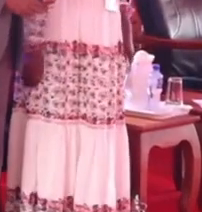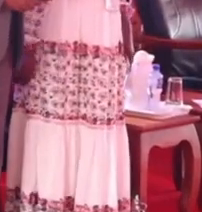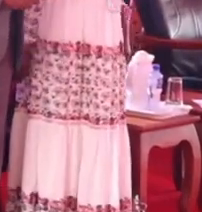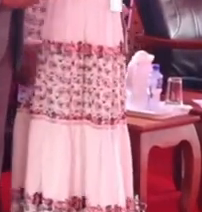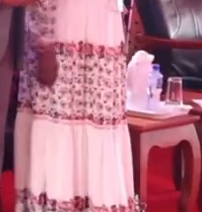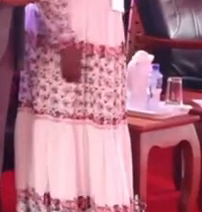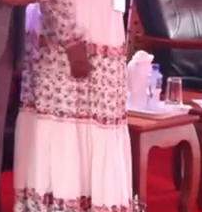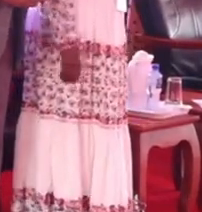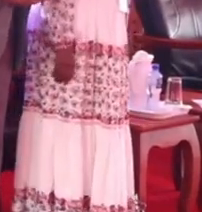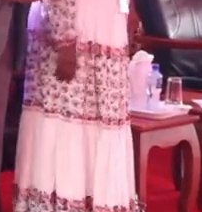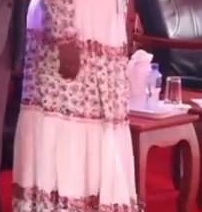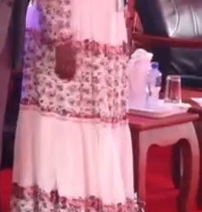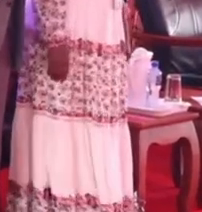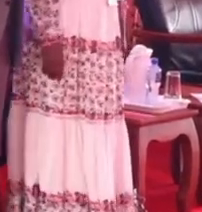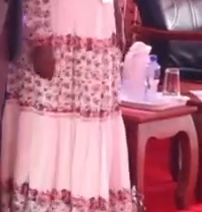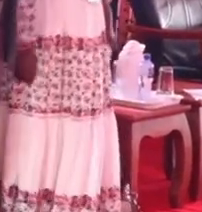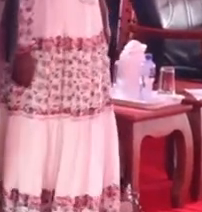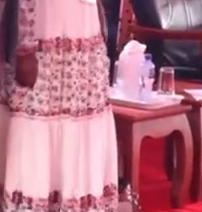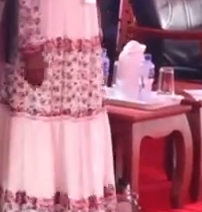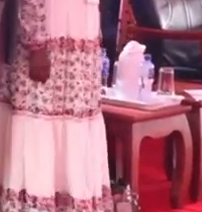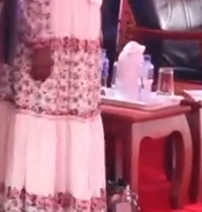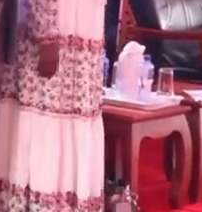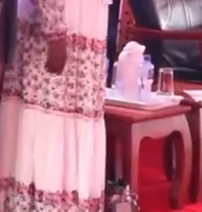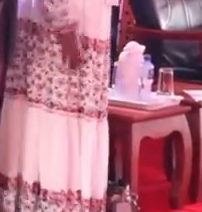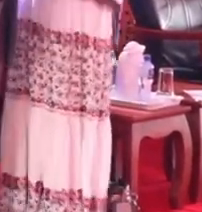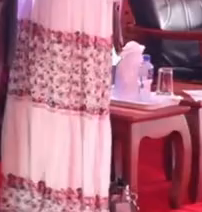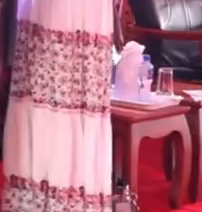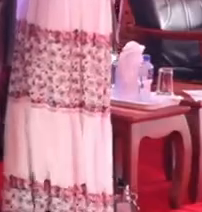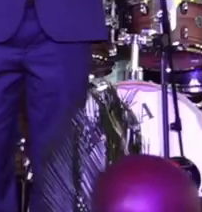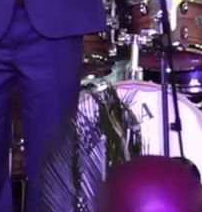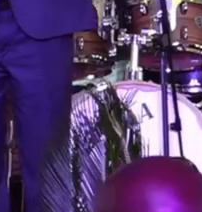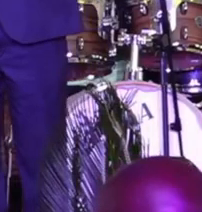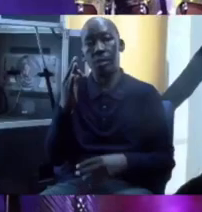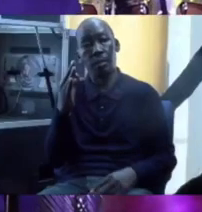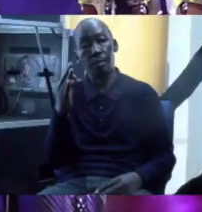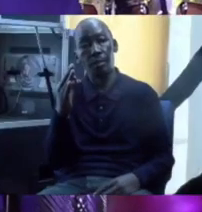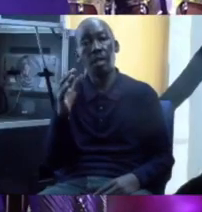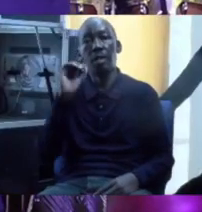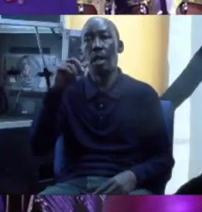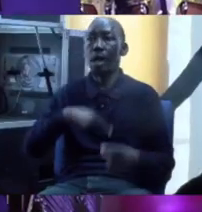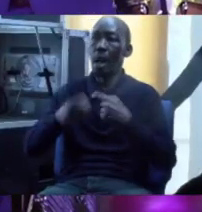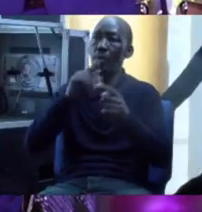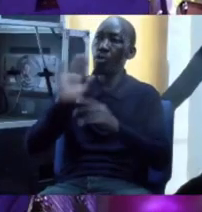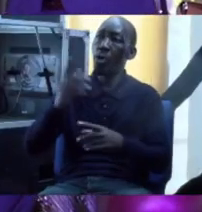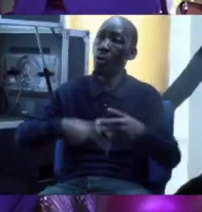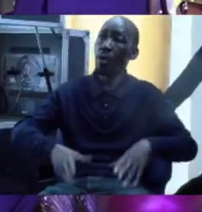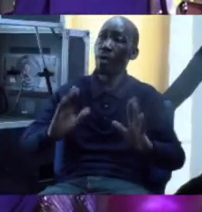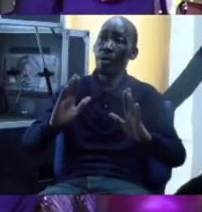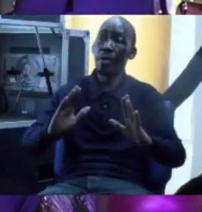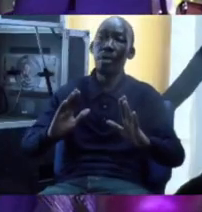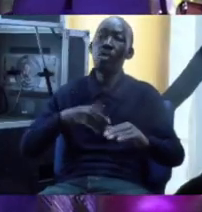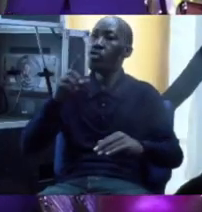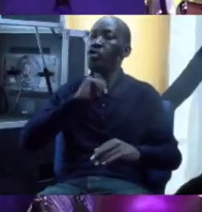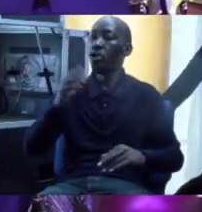Every blessing meant for you kila baraka ambayo in ni yako, 2023 mwaka 2023 shall come your way. Itakuja kwako. You shall